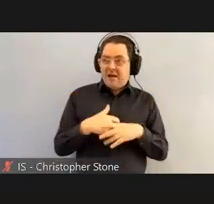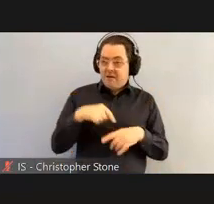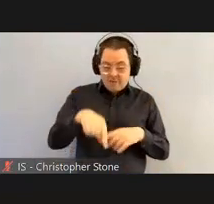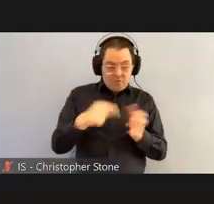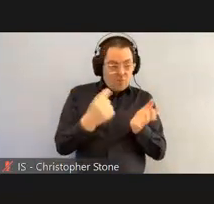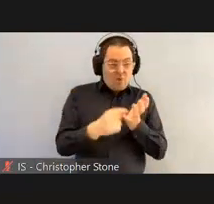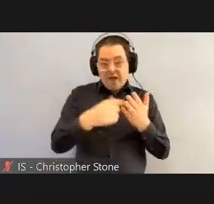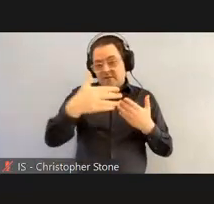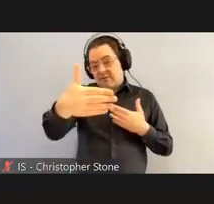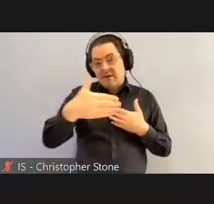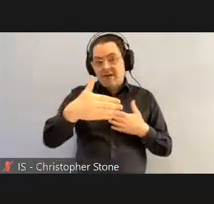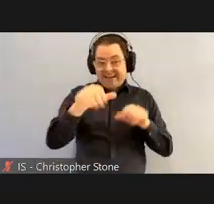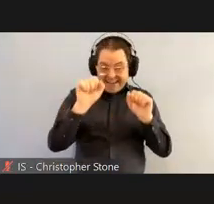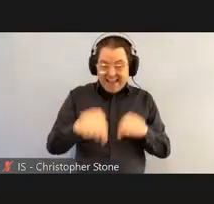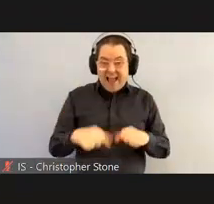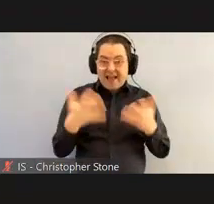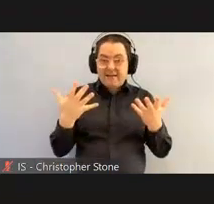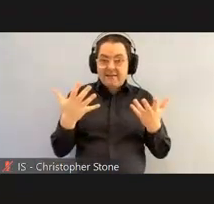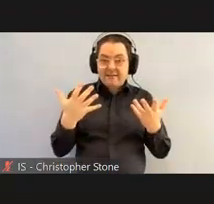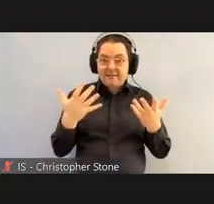get this service?